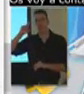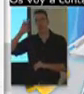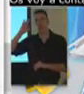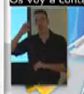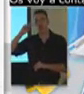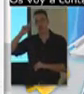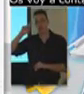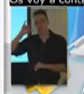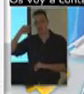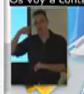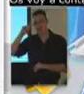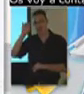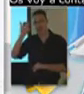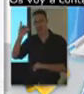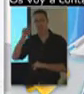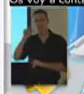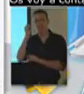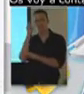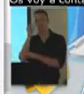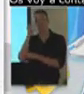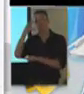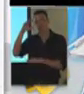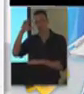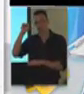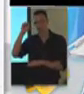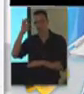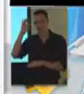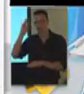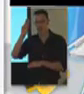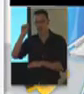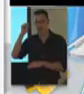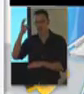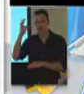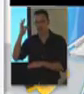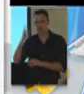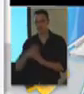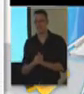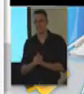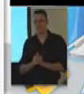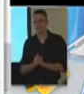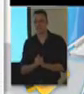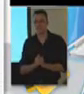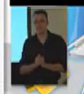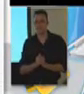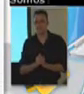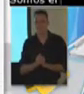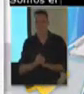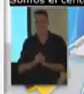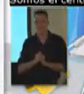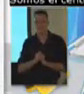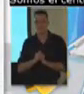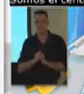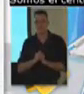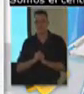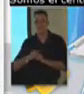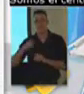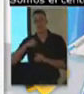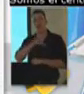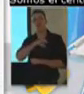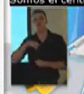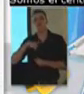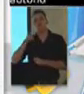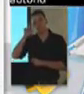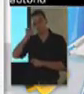the director, and she has been talking about CRISTINA this morning already, what we do. But we're the State Reference Centre